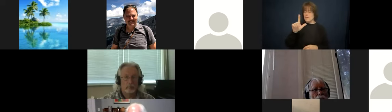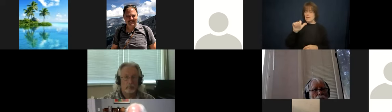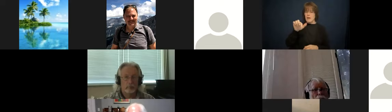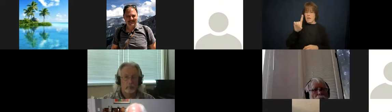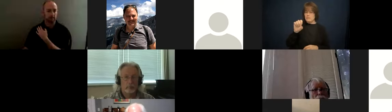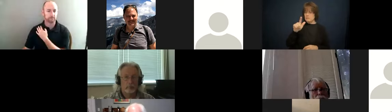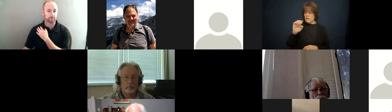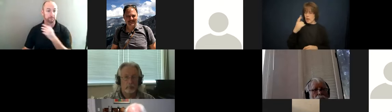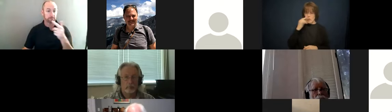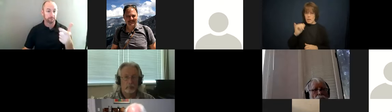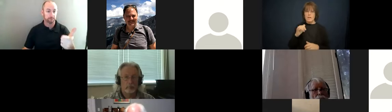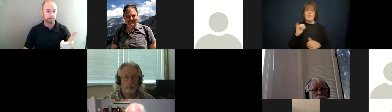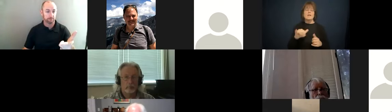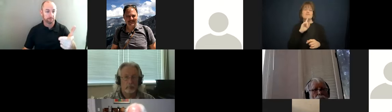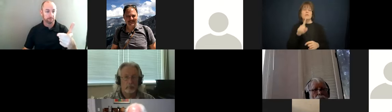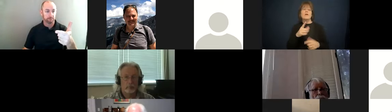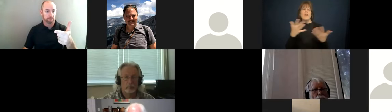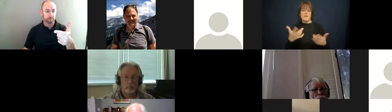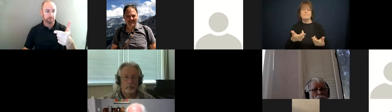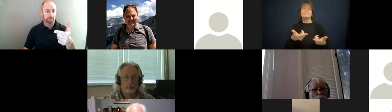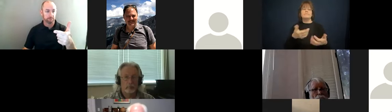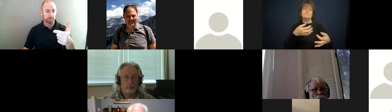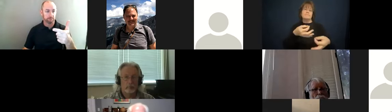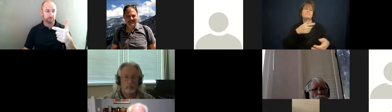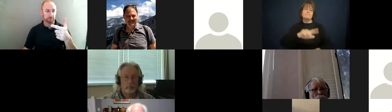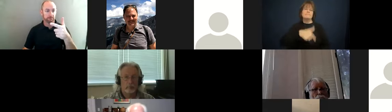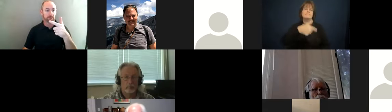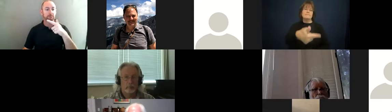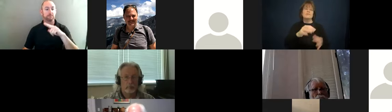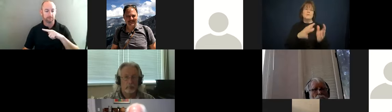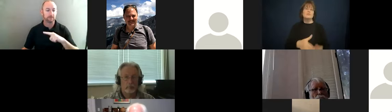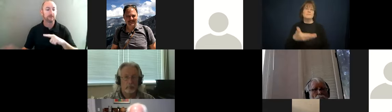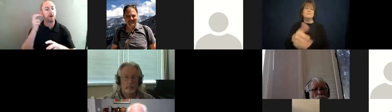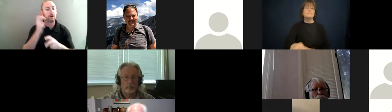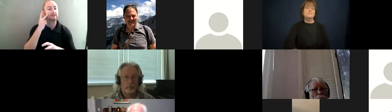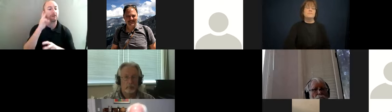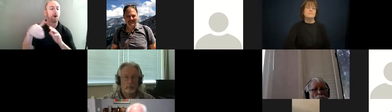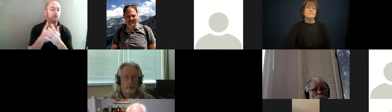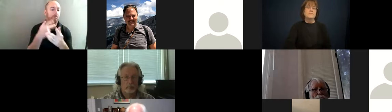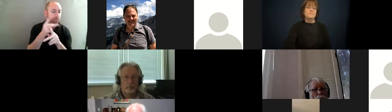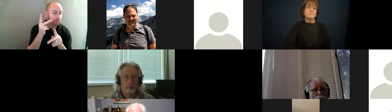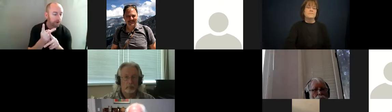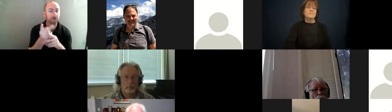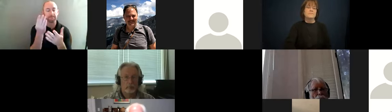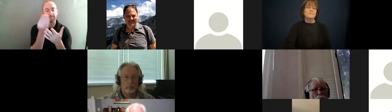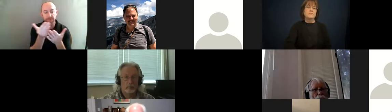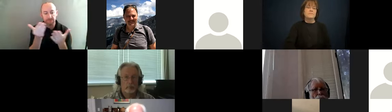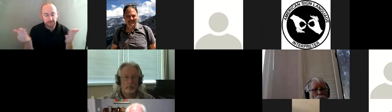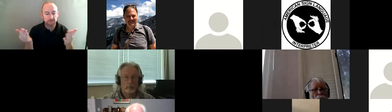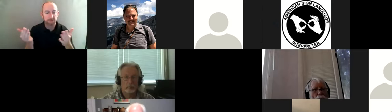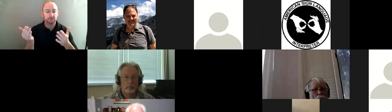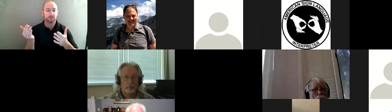thing given, say, all the different kinds of landslides, the different processes and products and source materials